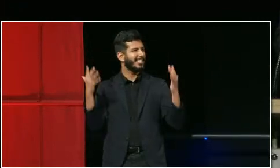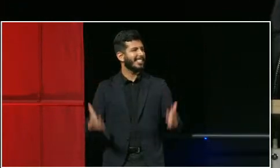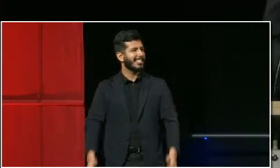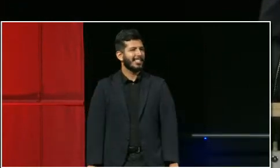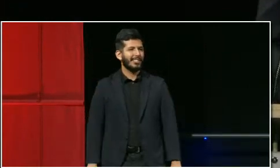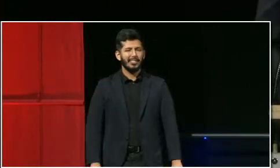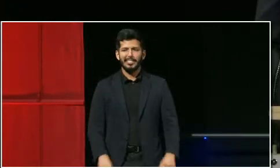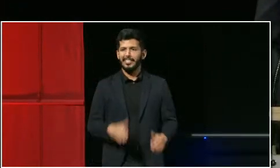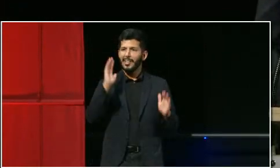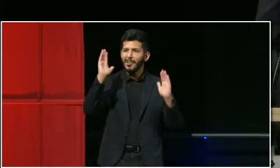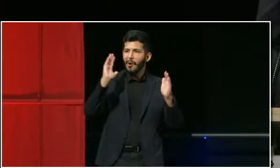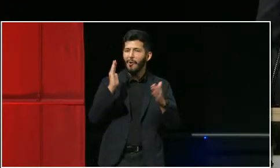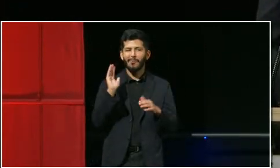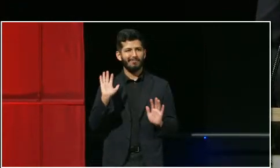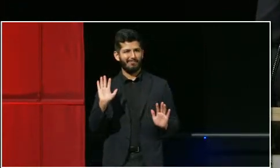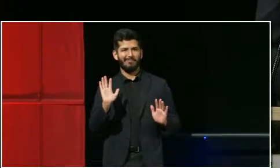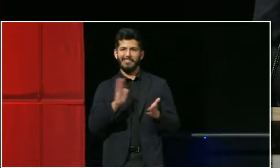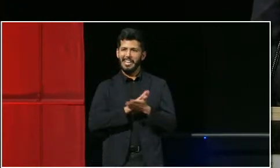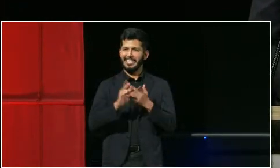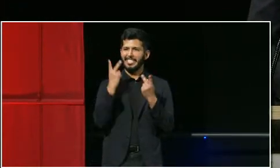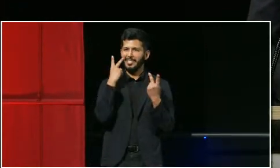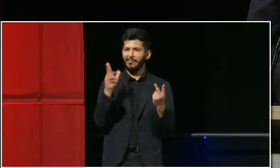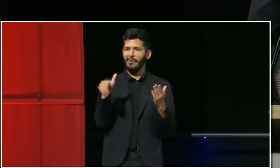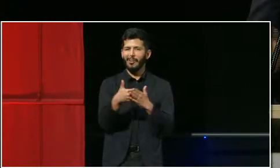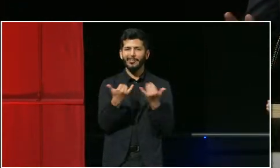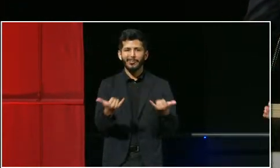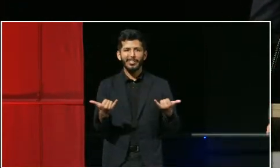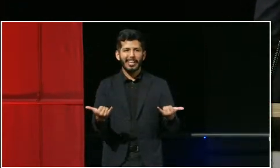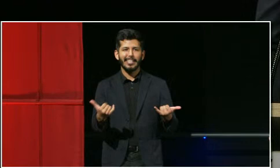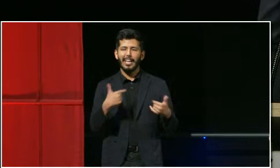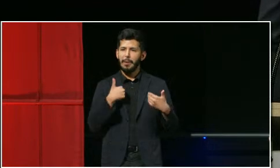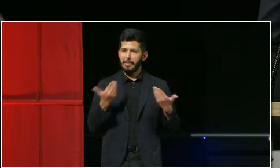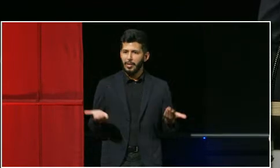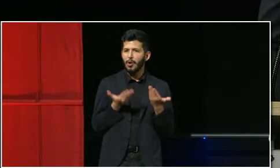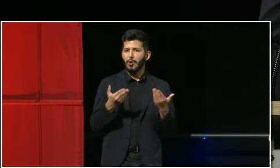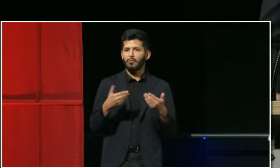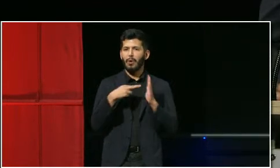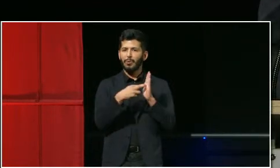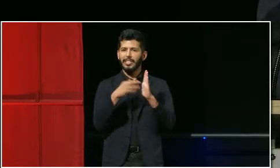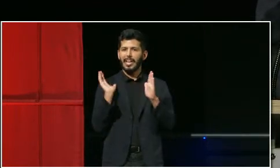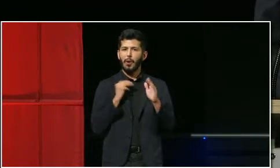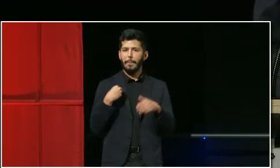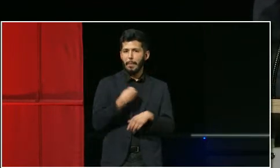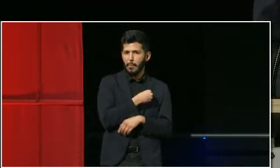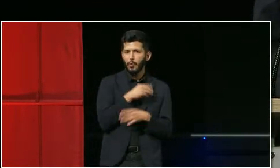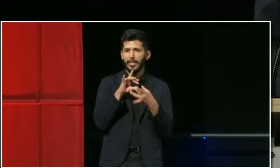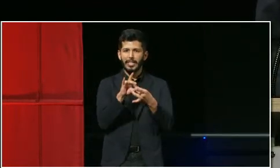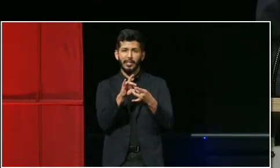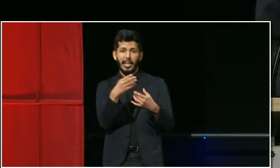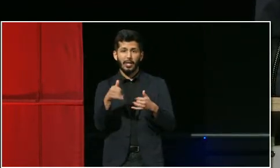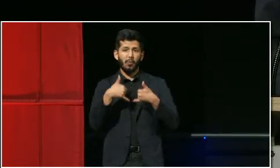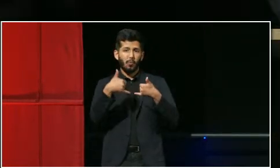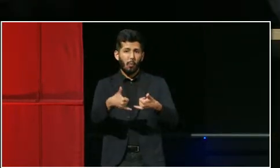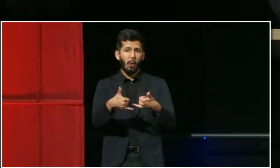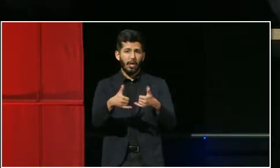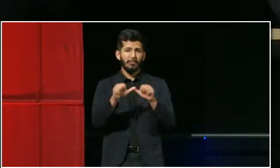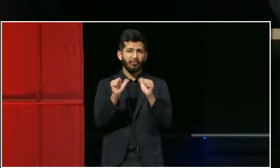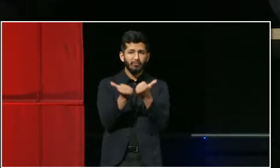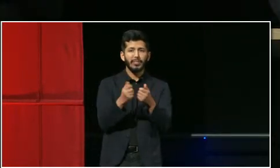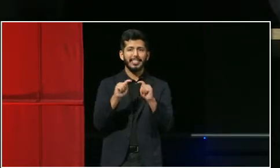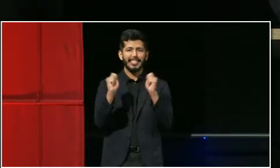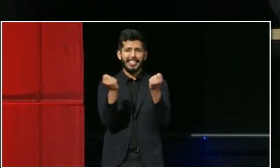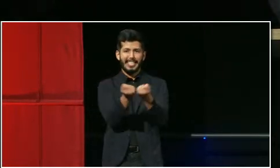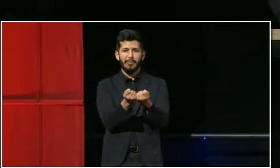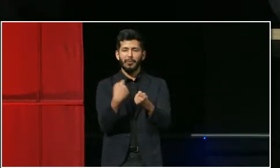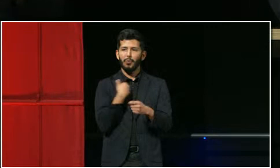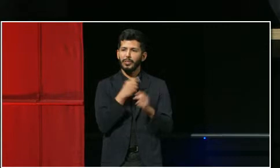Hello, hi everyone. Great to see you all today. I'm here representing our Member Relations and Awards Administration team, and today we are